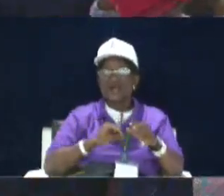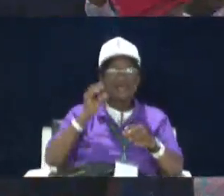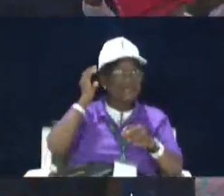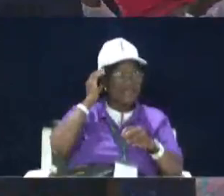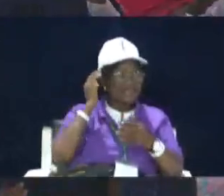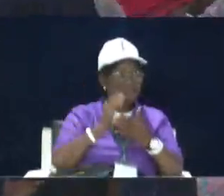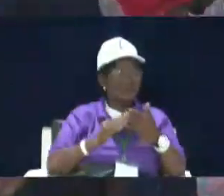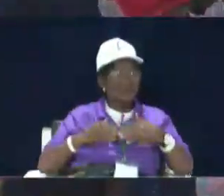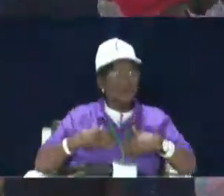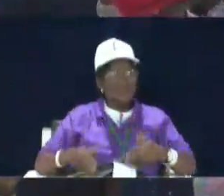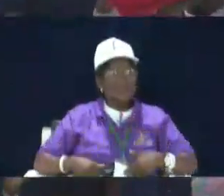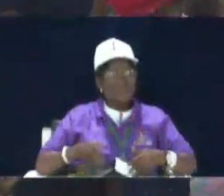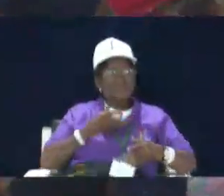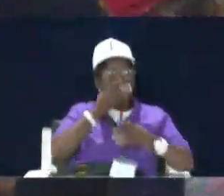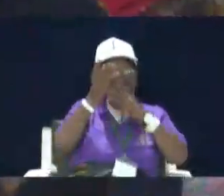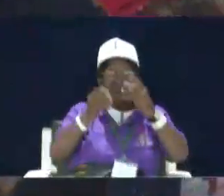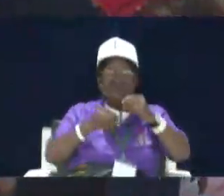then?